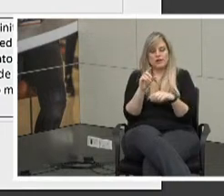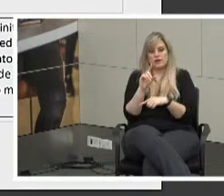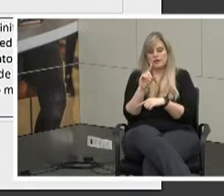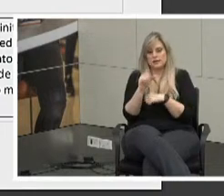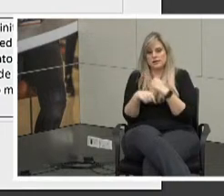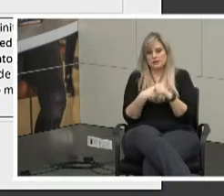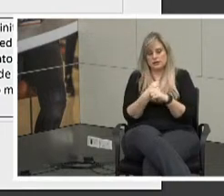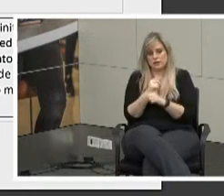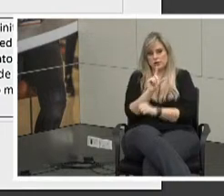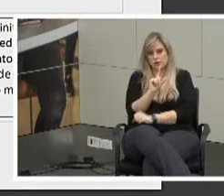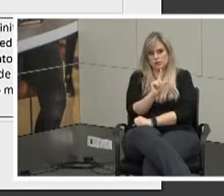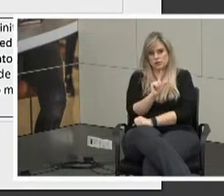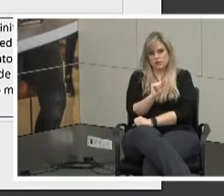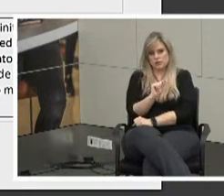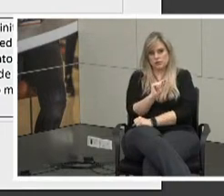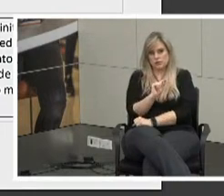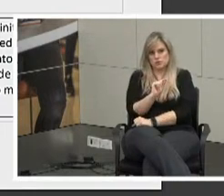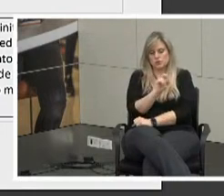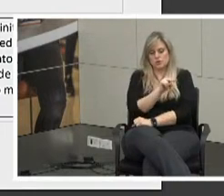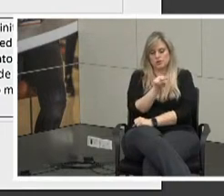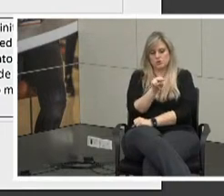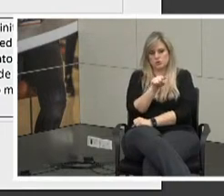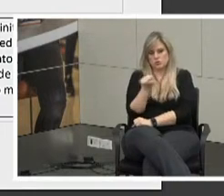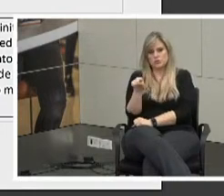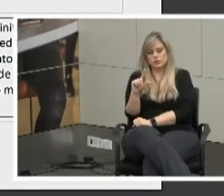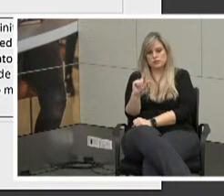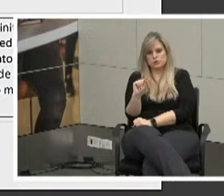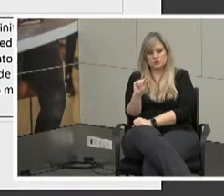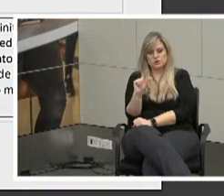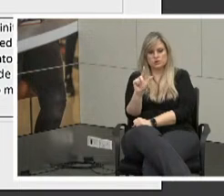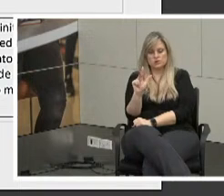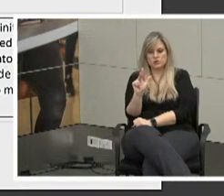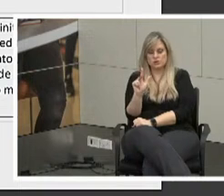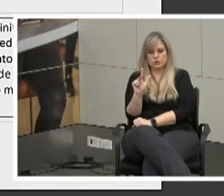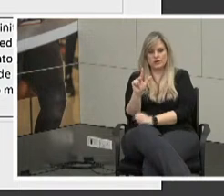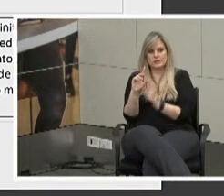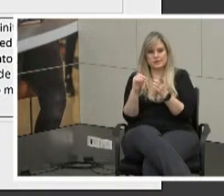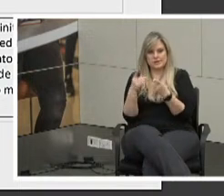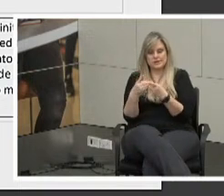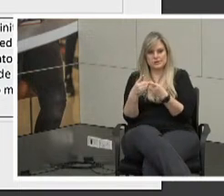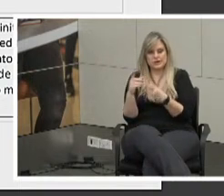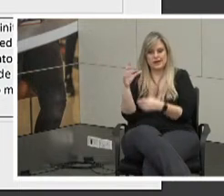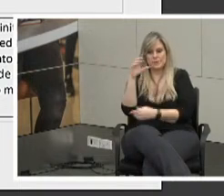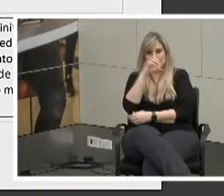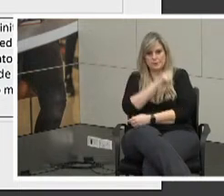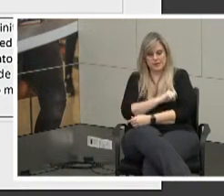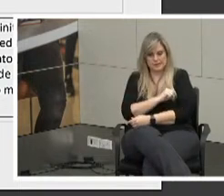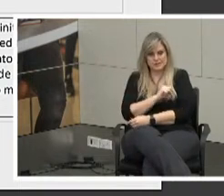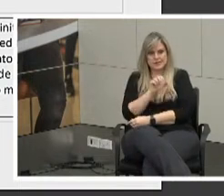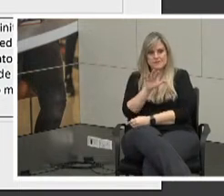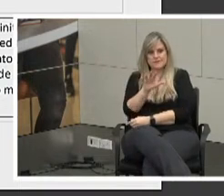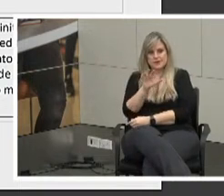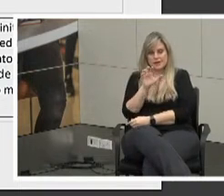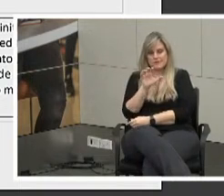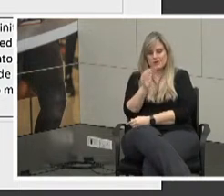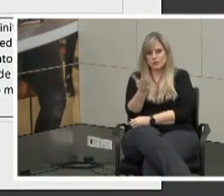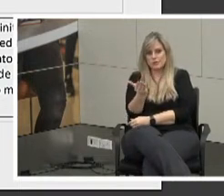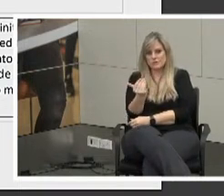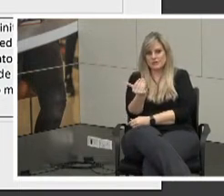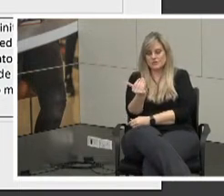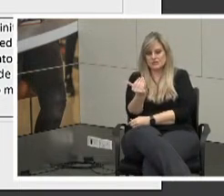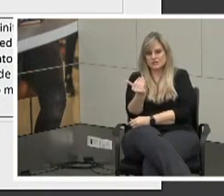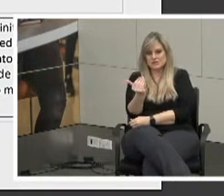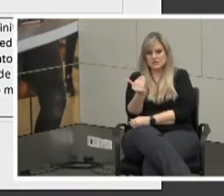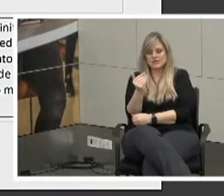22 2223 the district had missed 515 initial R